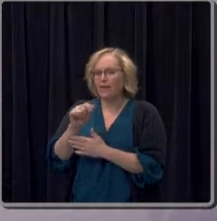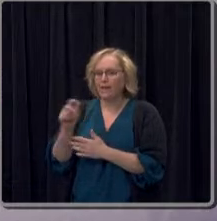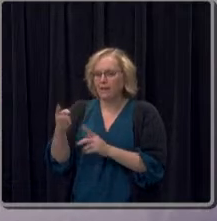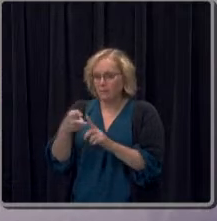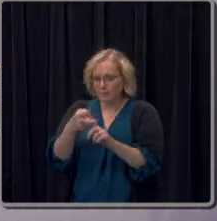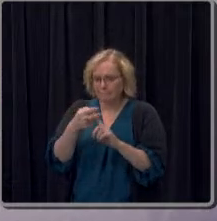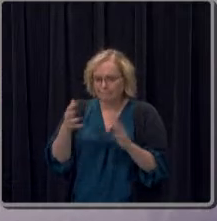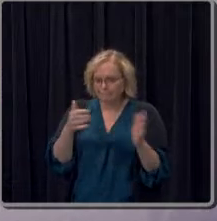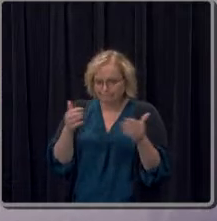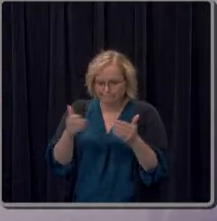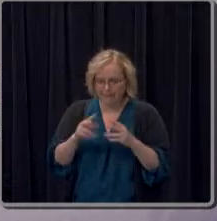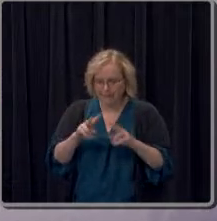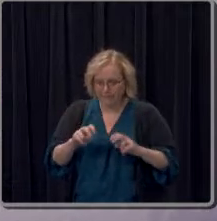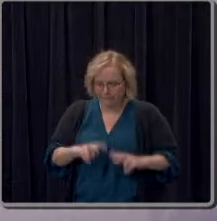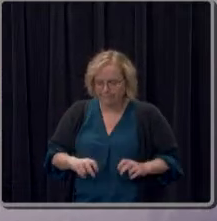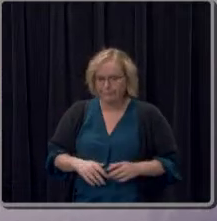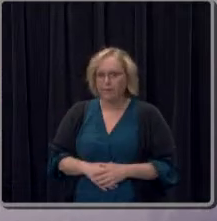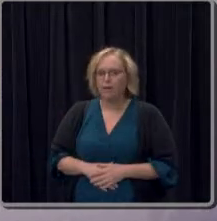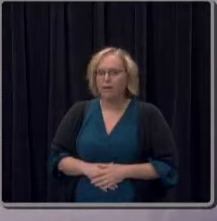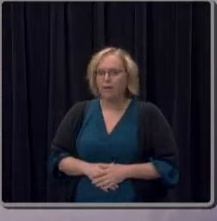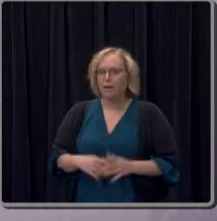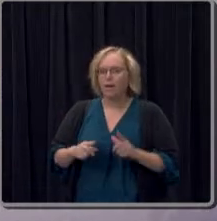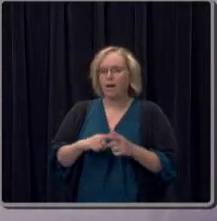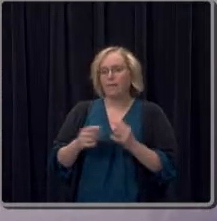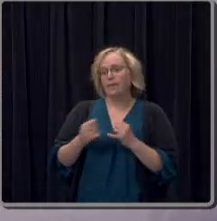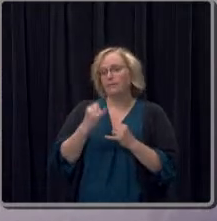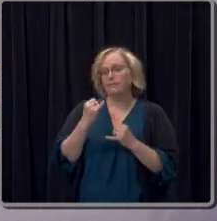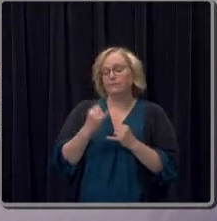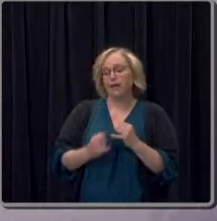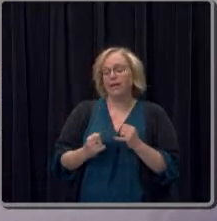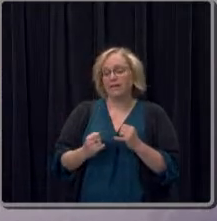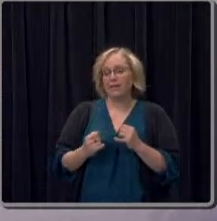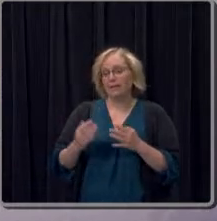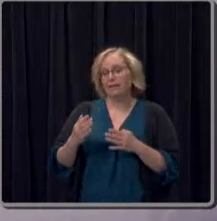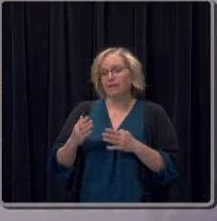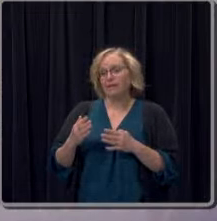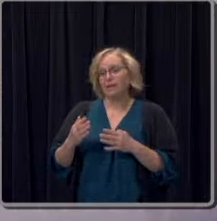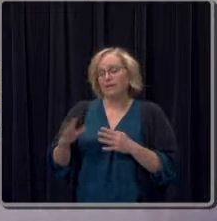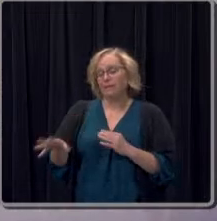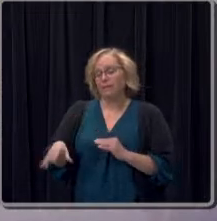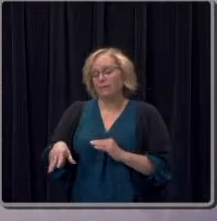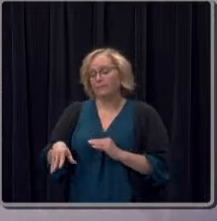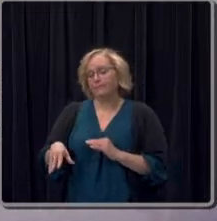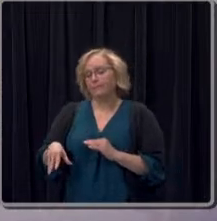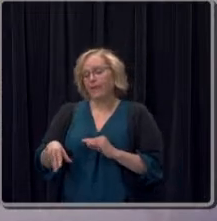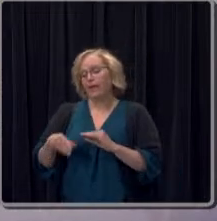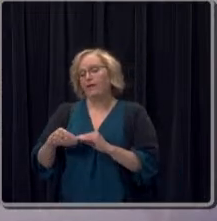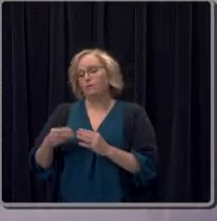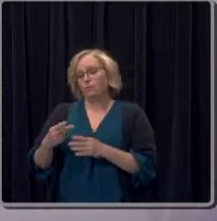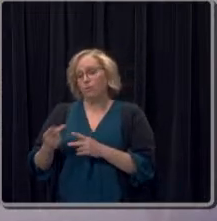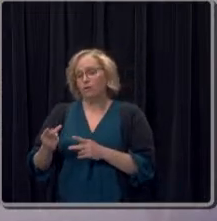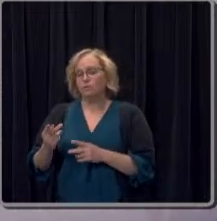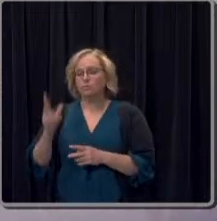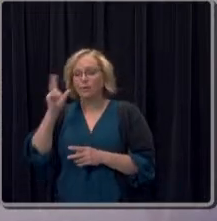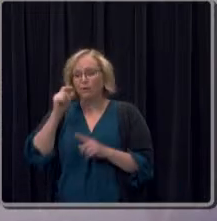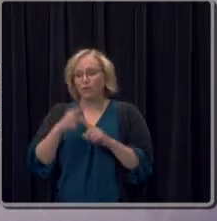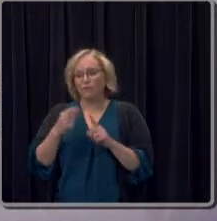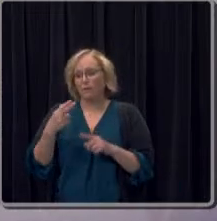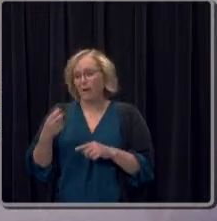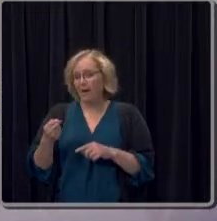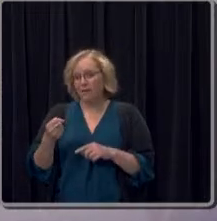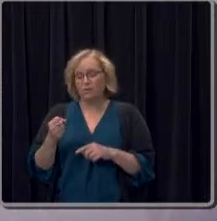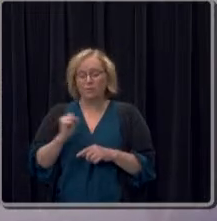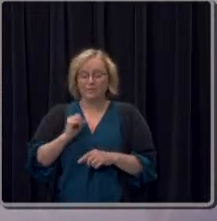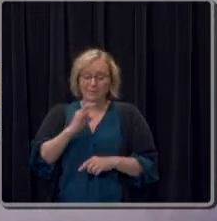And then finally, you know, the byproduct is, and we've heard this a lot from high school staff, high